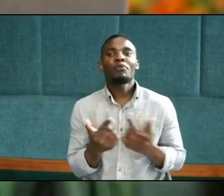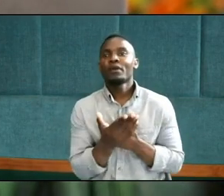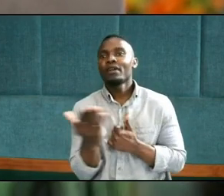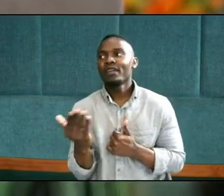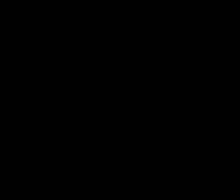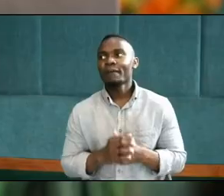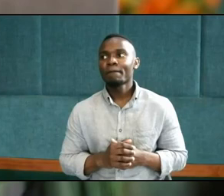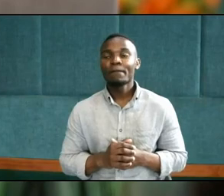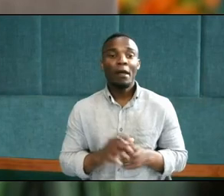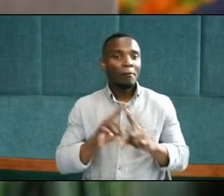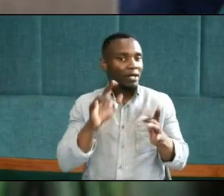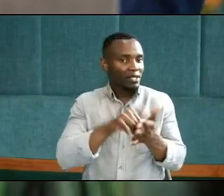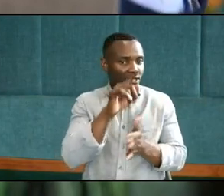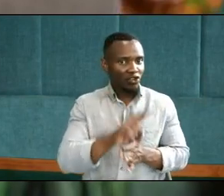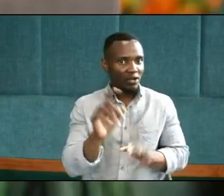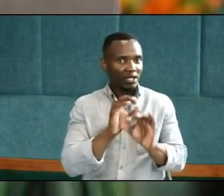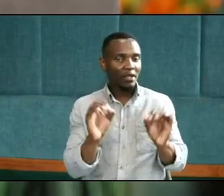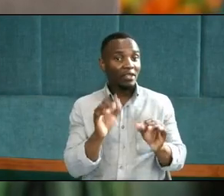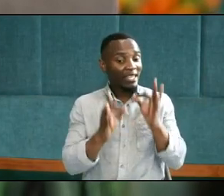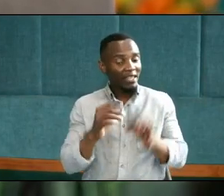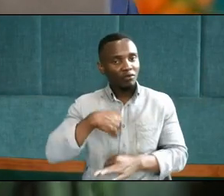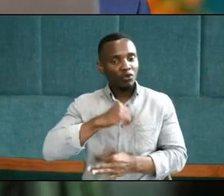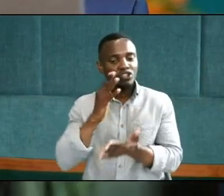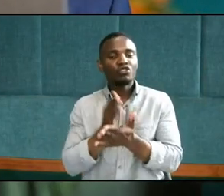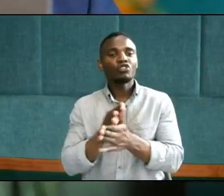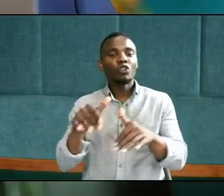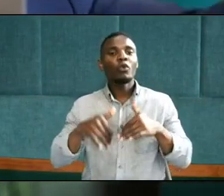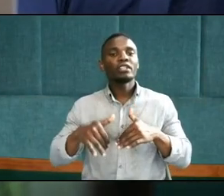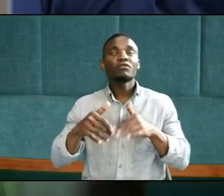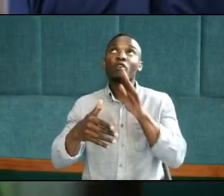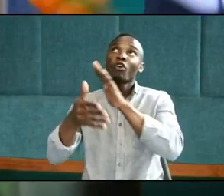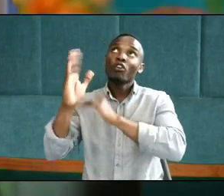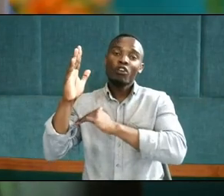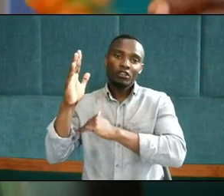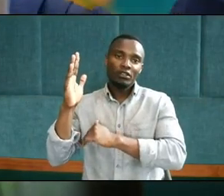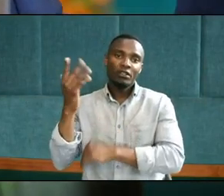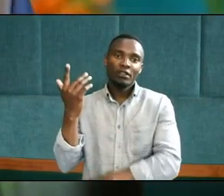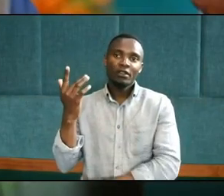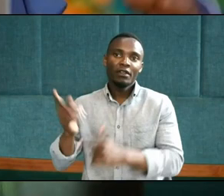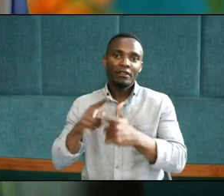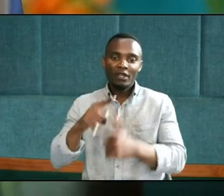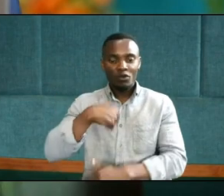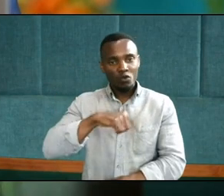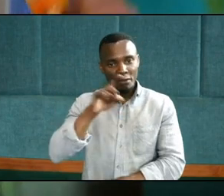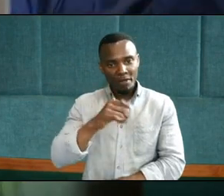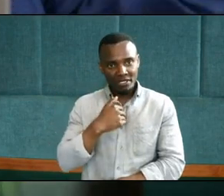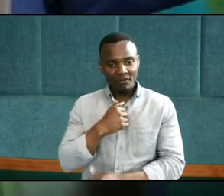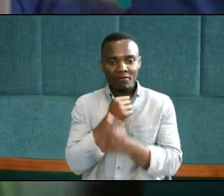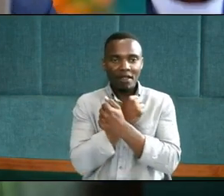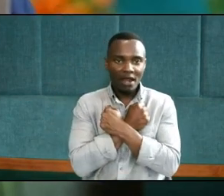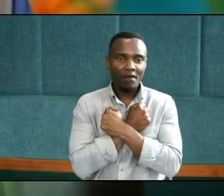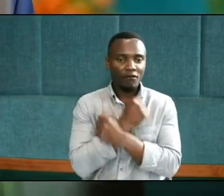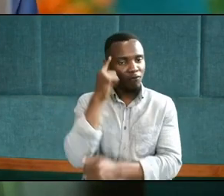That one should not be. People who are waiting for the kingdom of God, they have a conduct of loving one another.